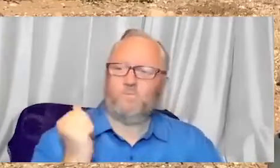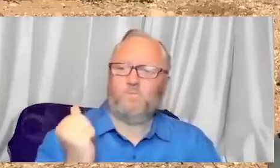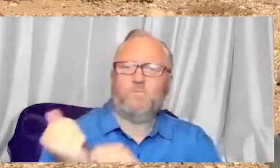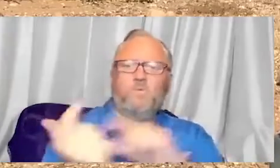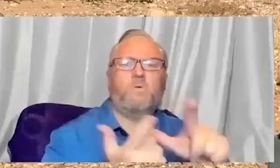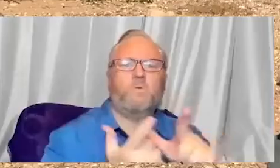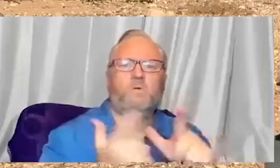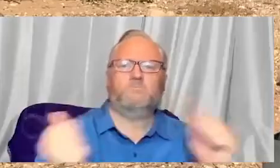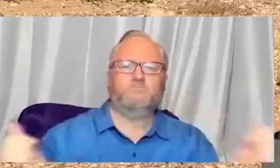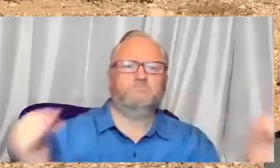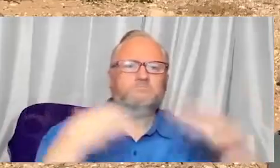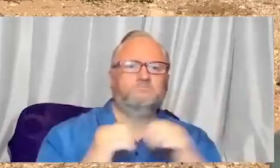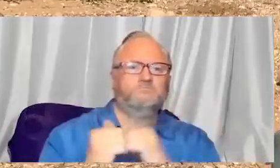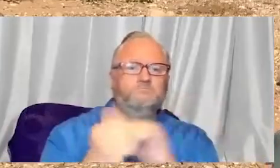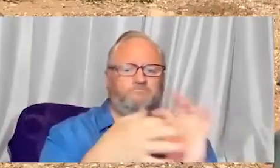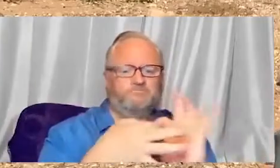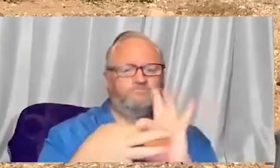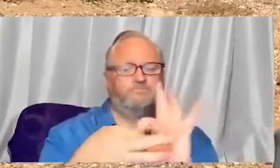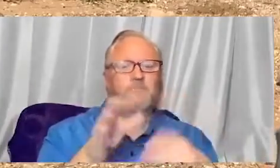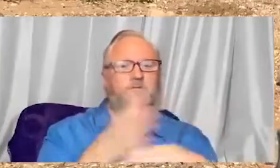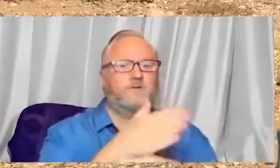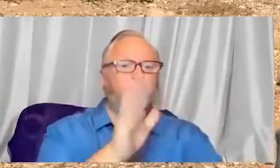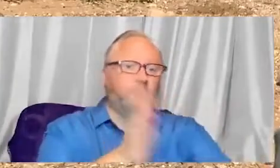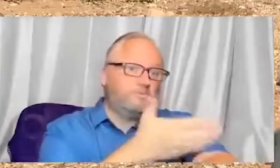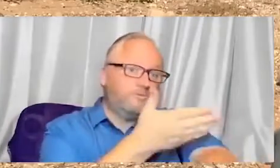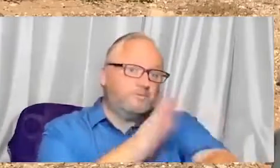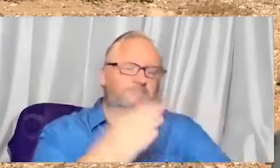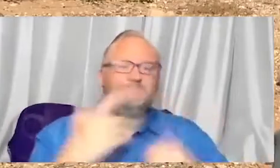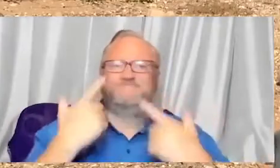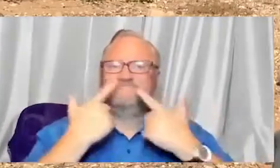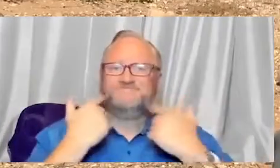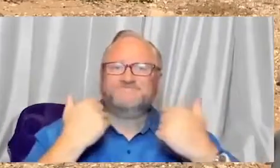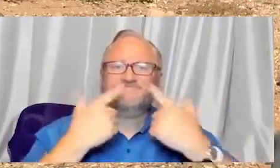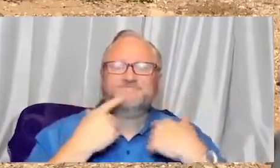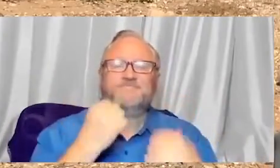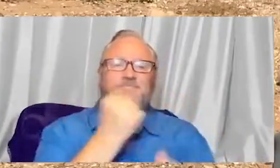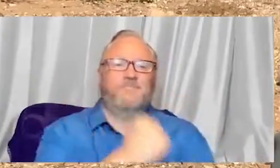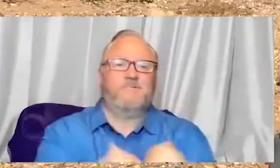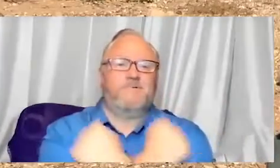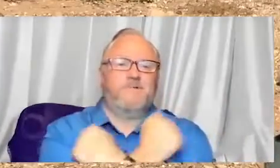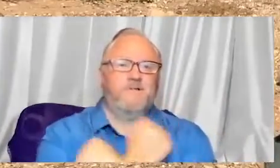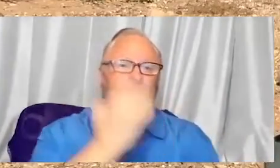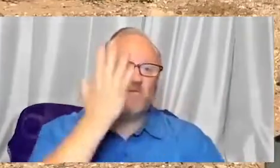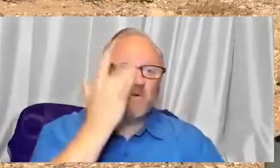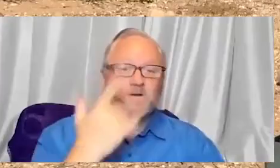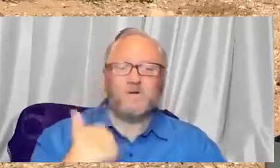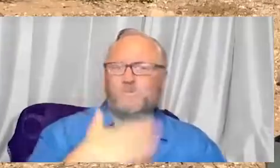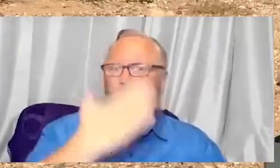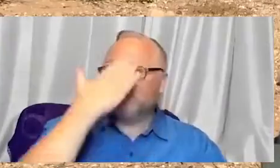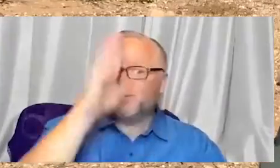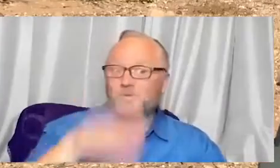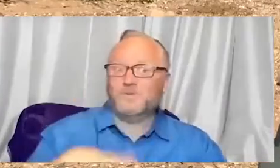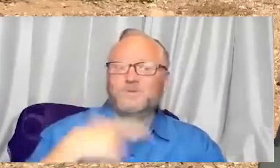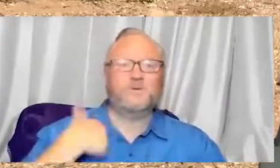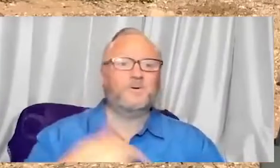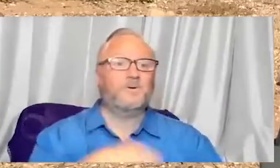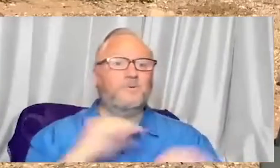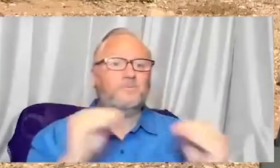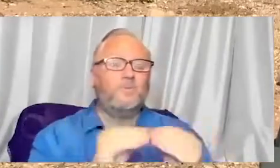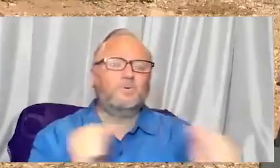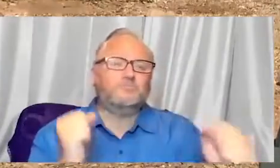over sharing music, laughter, and love, because we know we are stronger together.